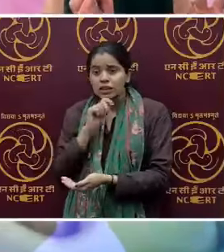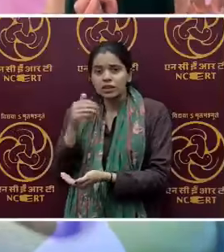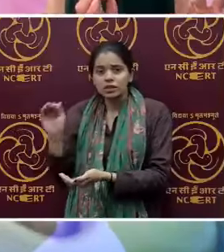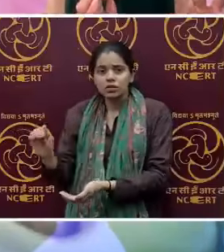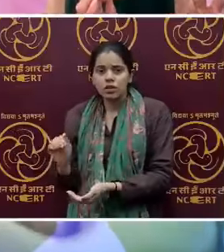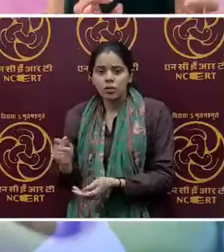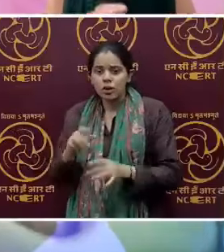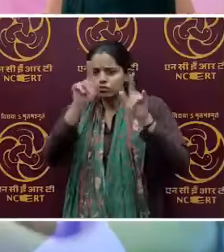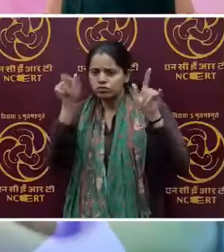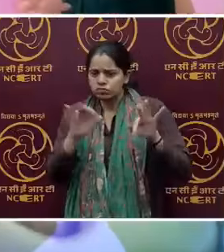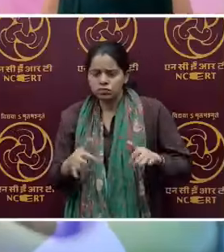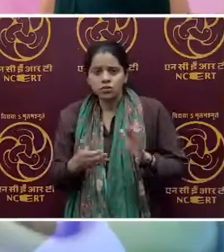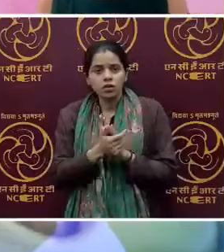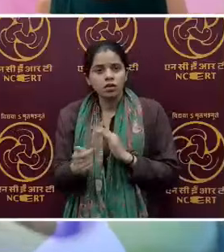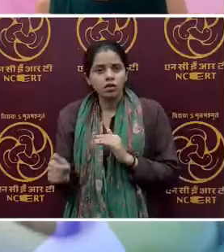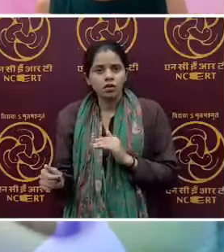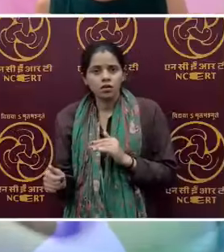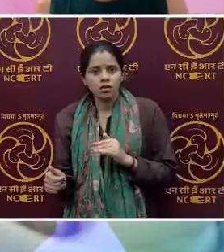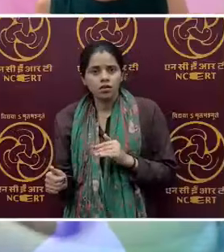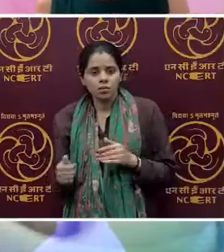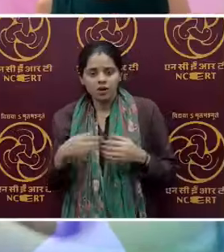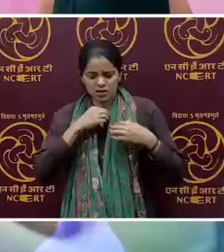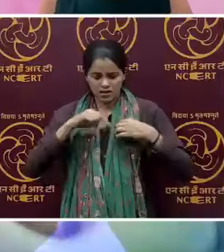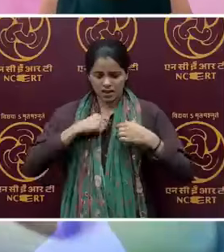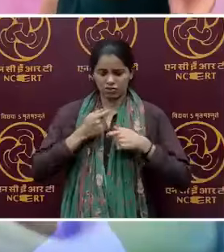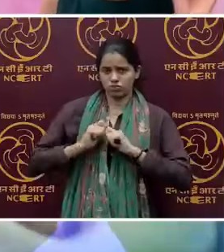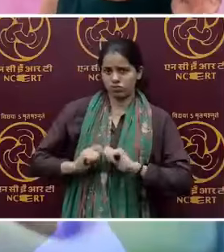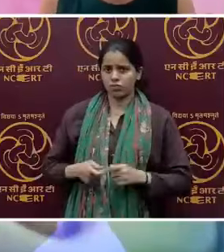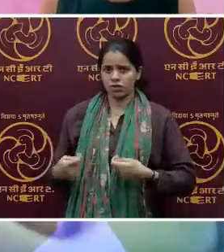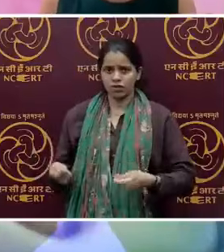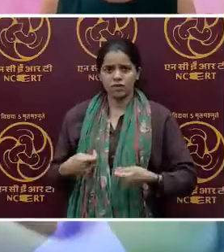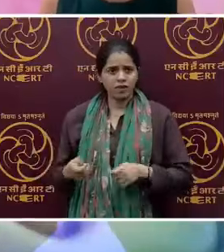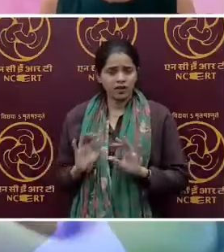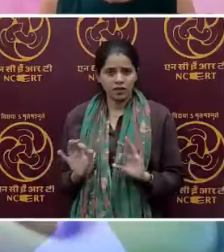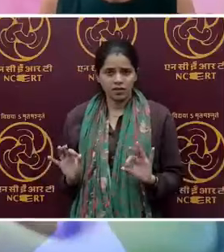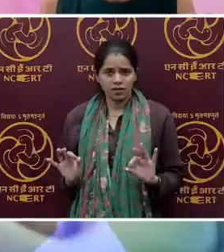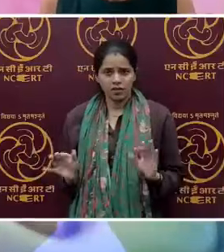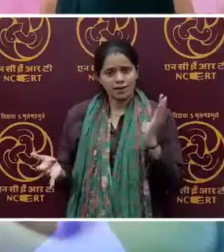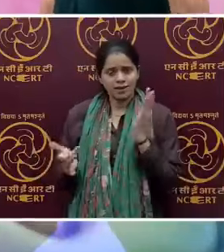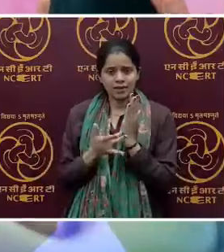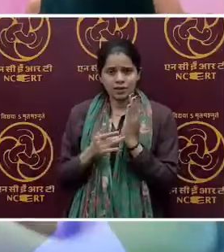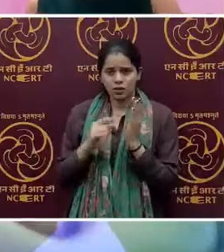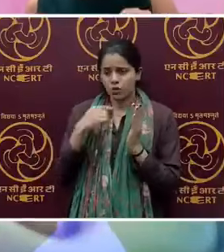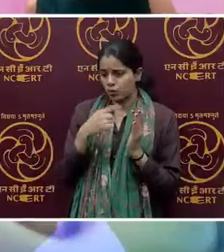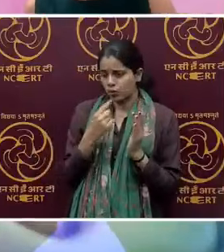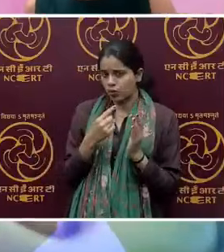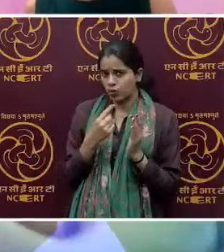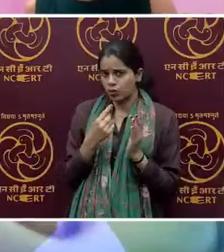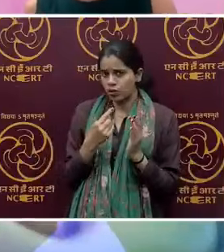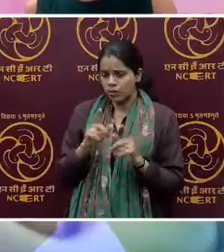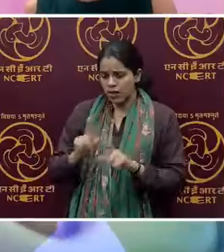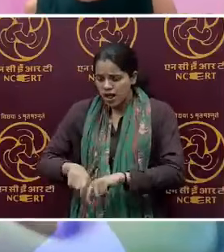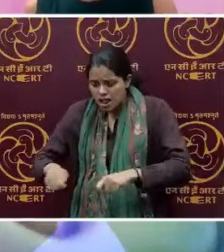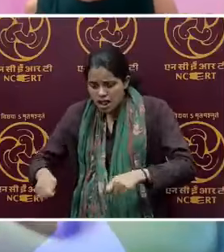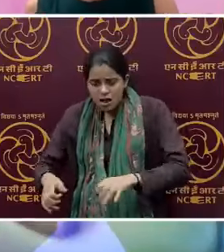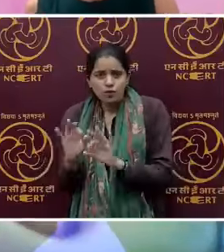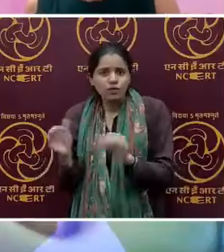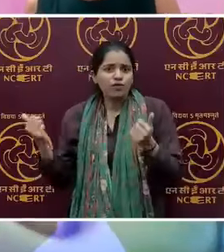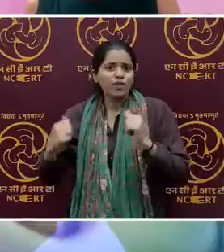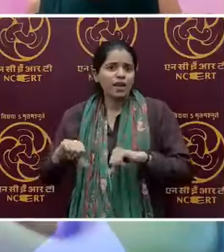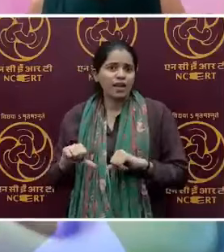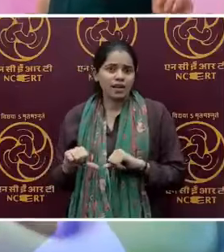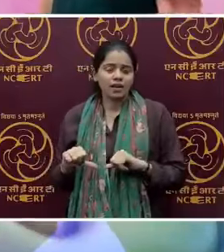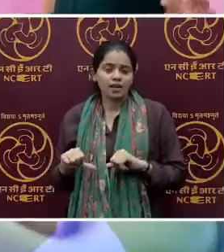at the computer, but he can't dress himself. And you have a tech who can't even tie his shoelaces. That's right.